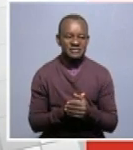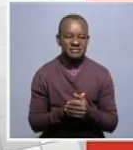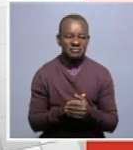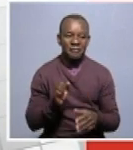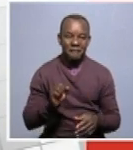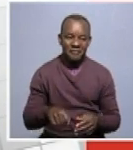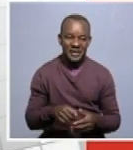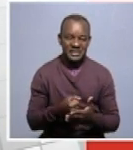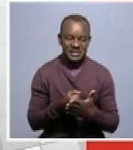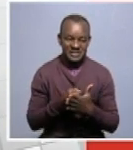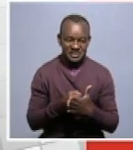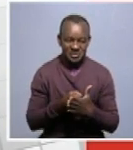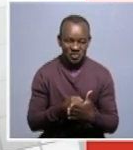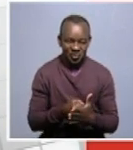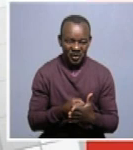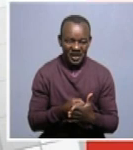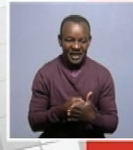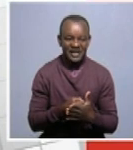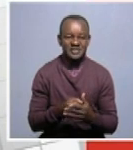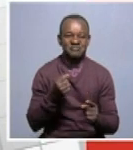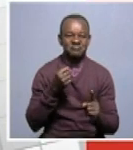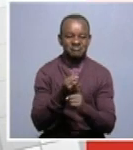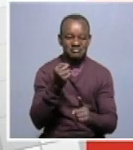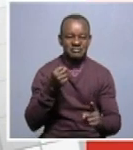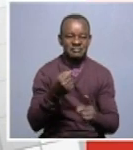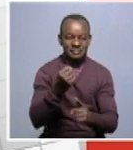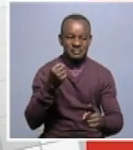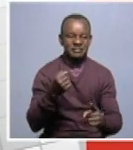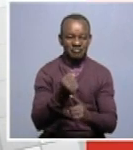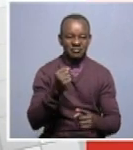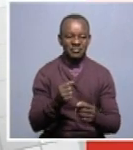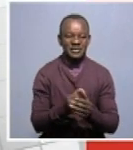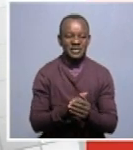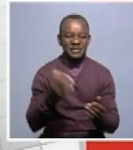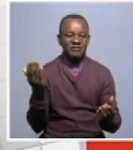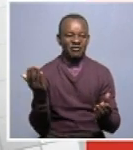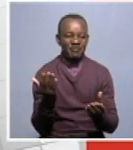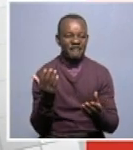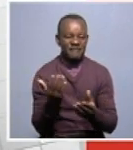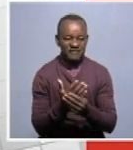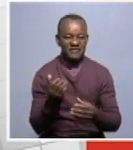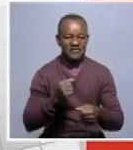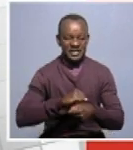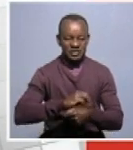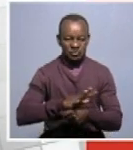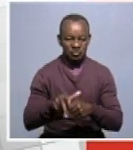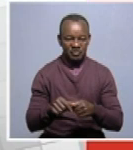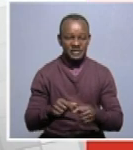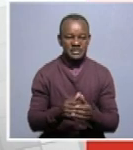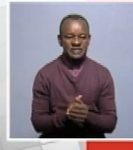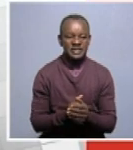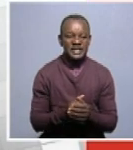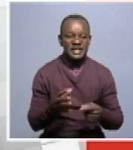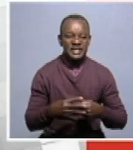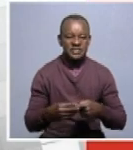fight this disease, mm-hmm. And especially what we need to do is we have to